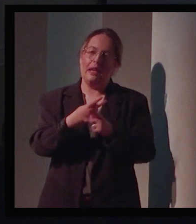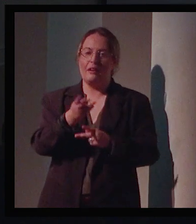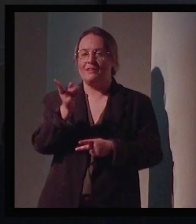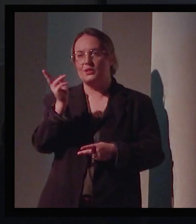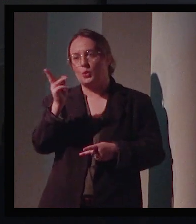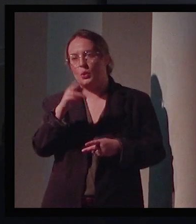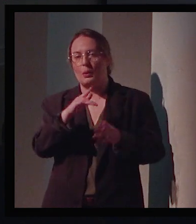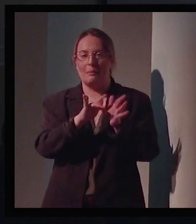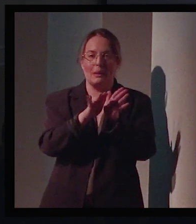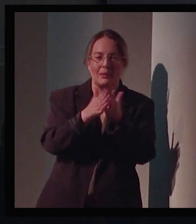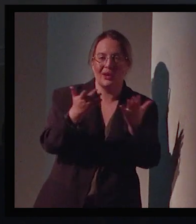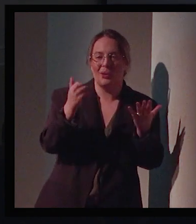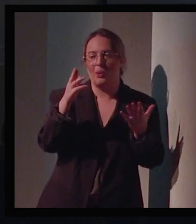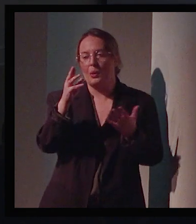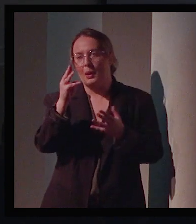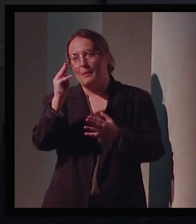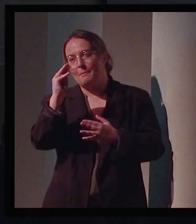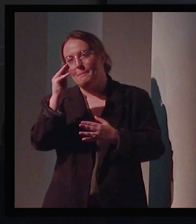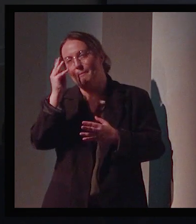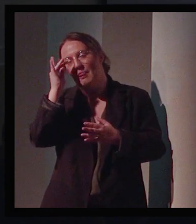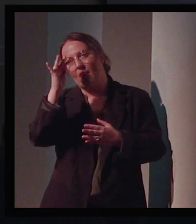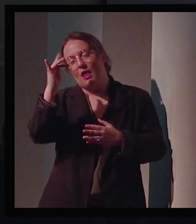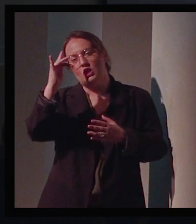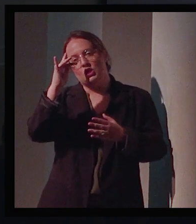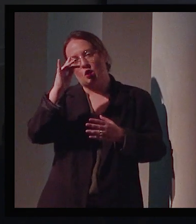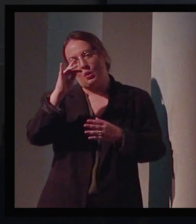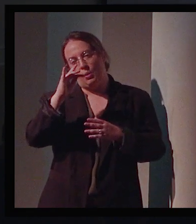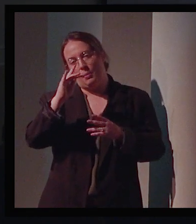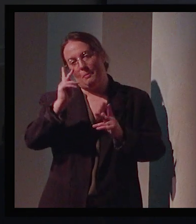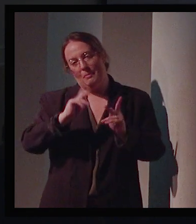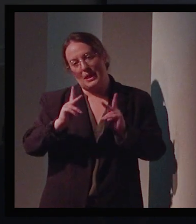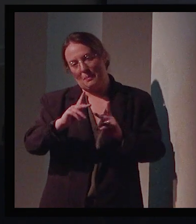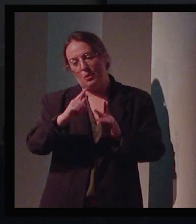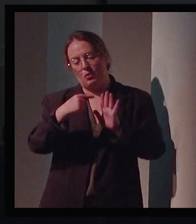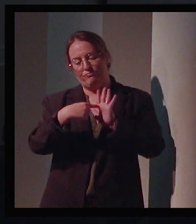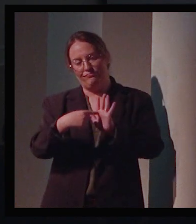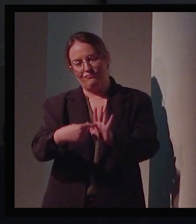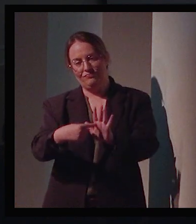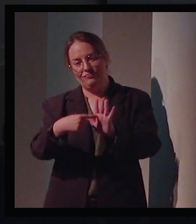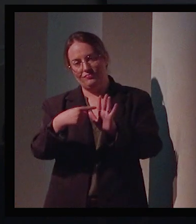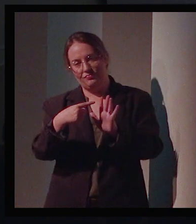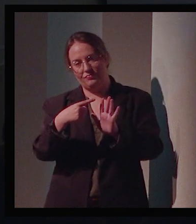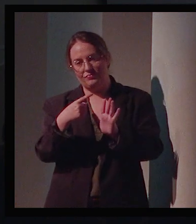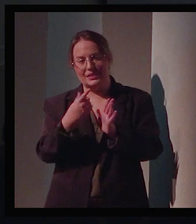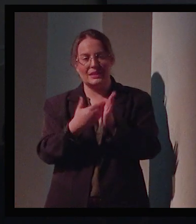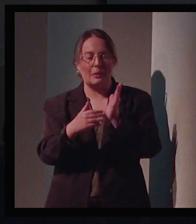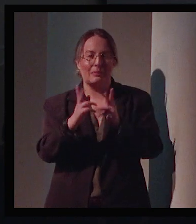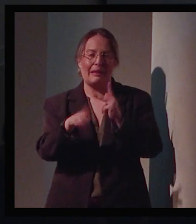or mythological figures or narrative that lent the landscape image some kind of